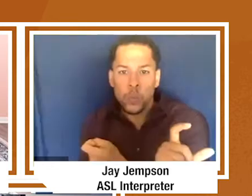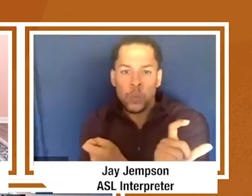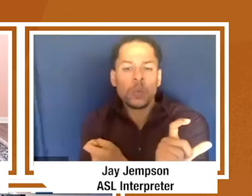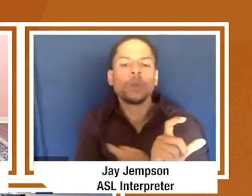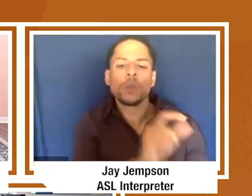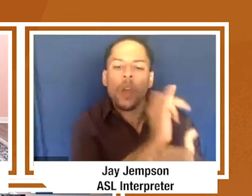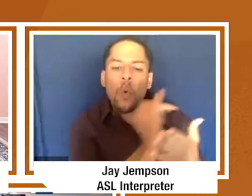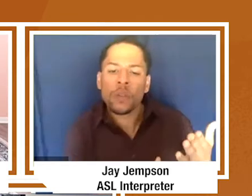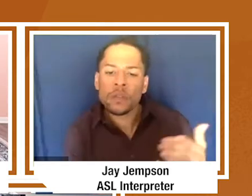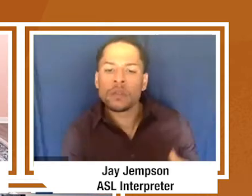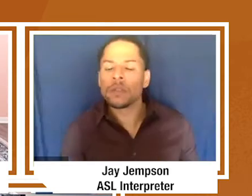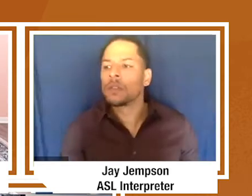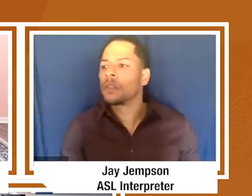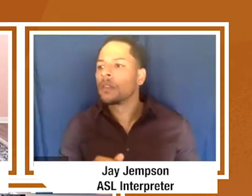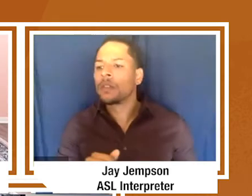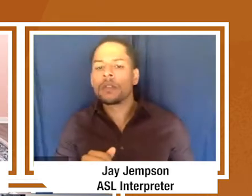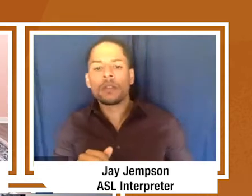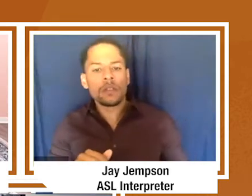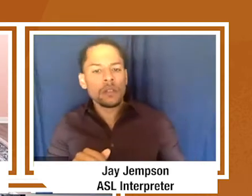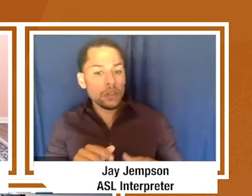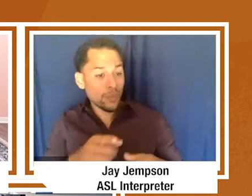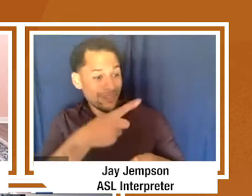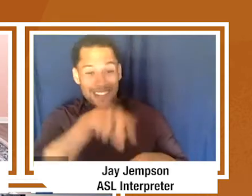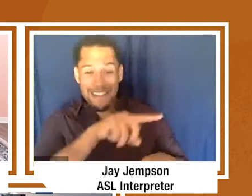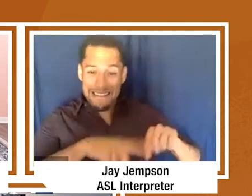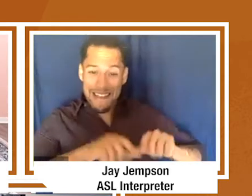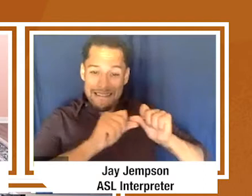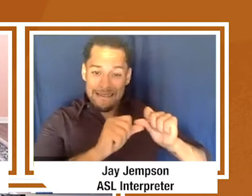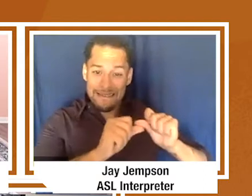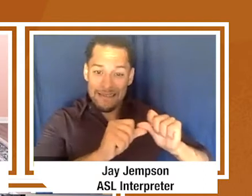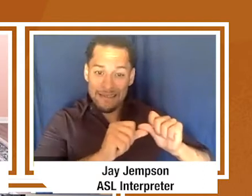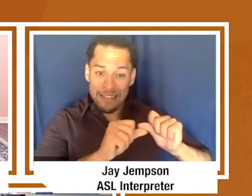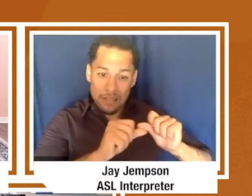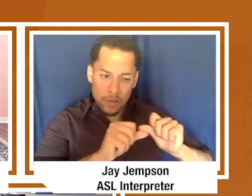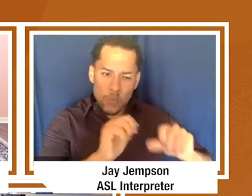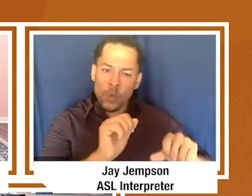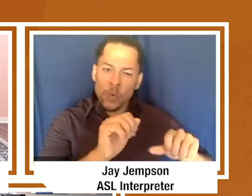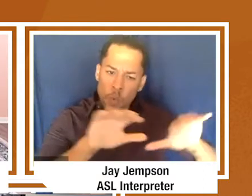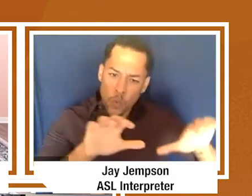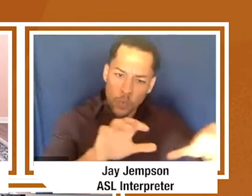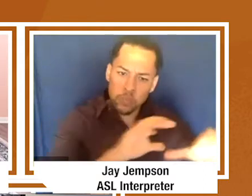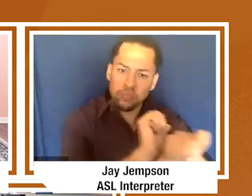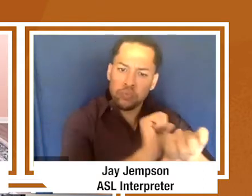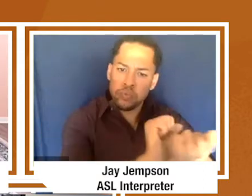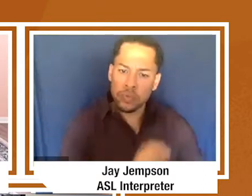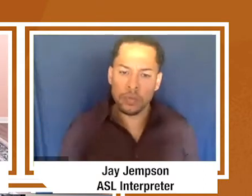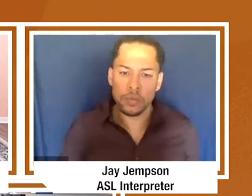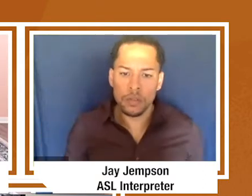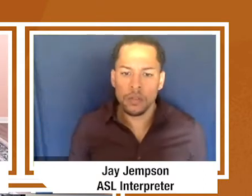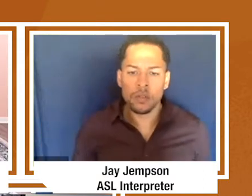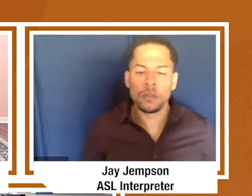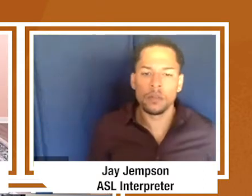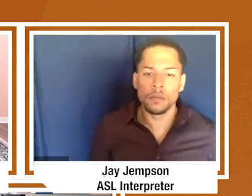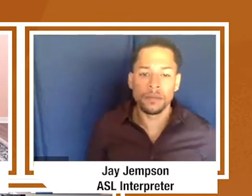to our artists and our organizations, so that they can continue to do the work that they need to do, even